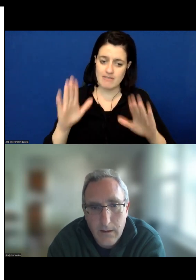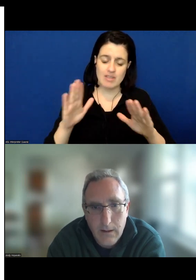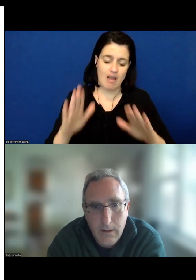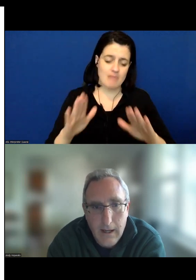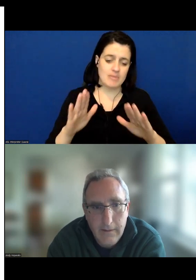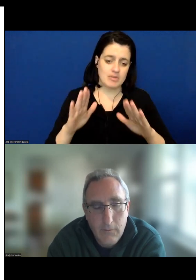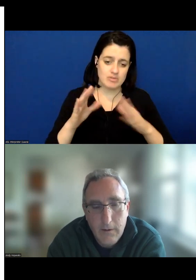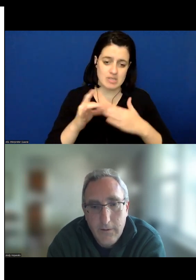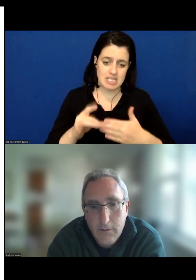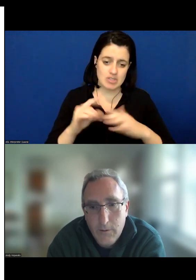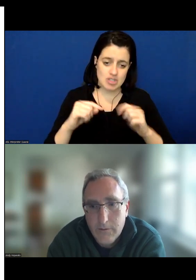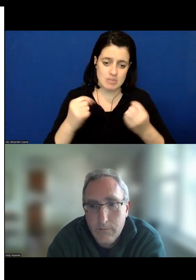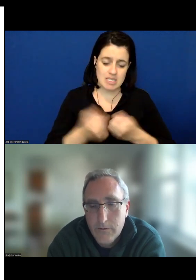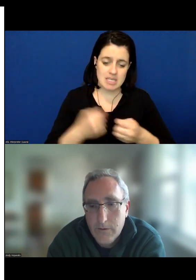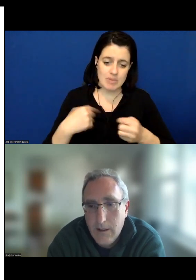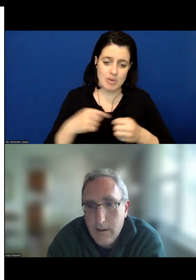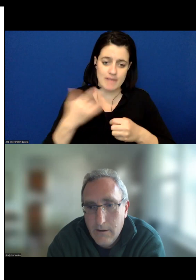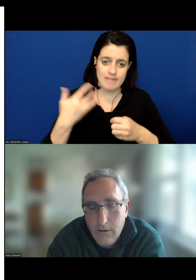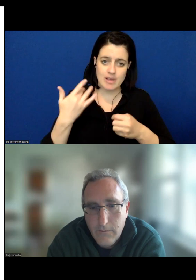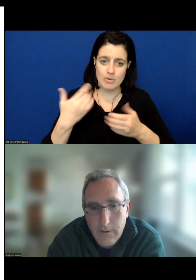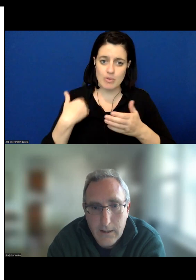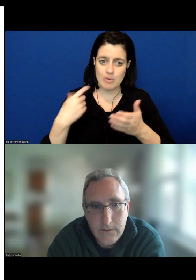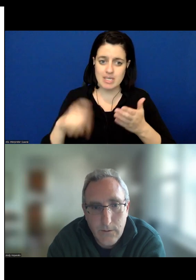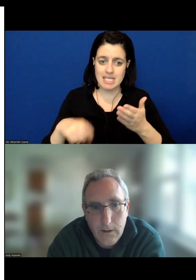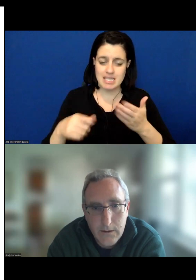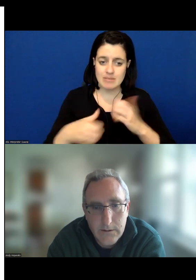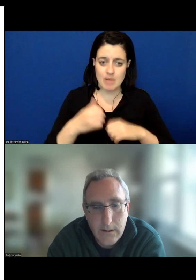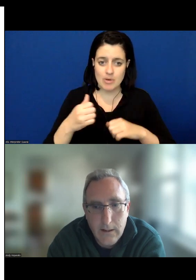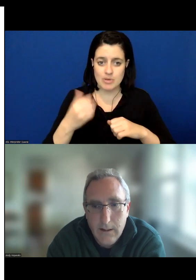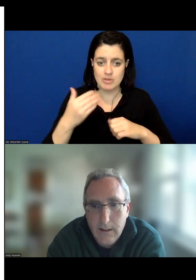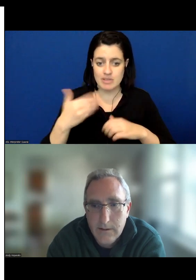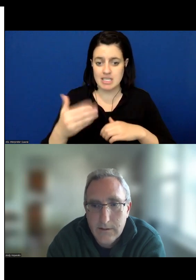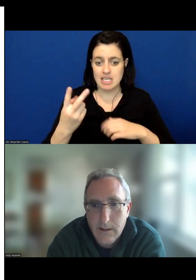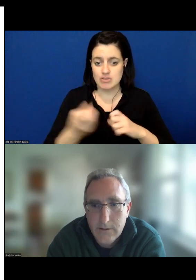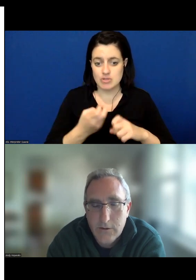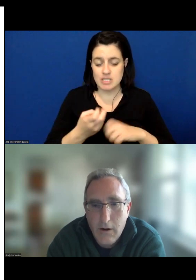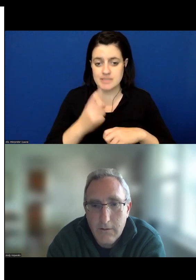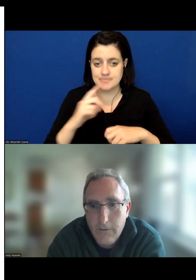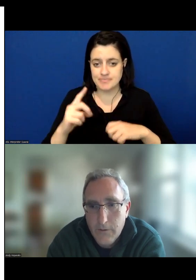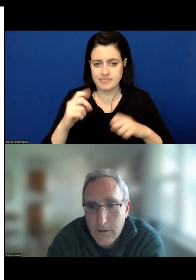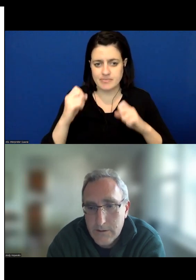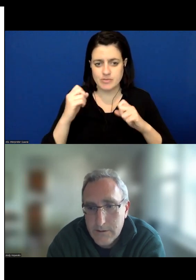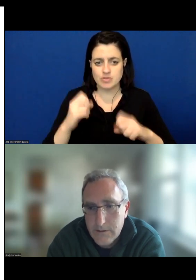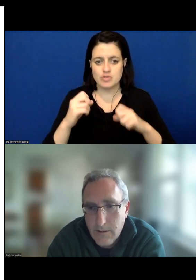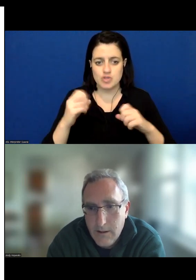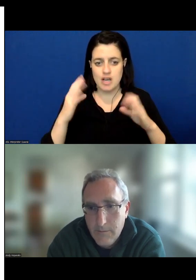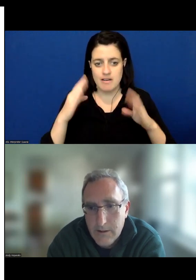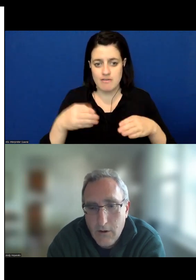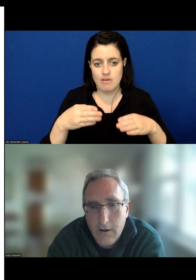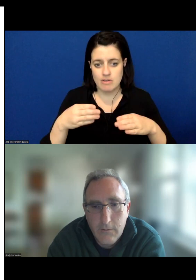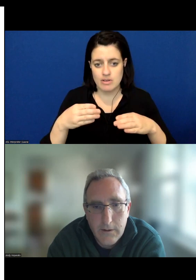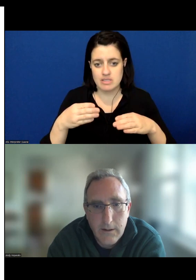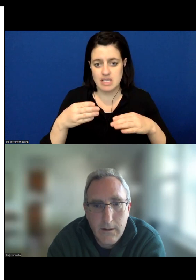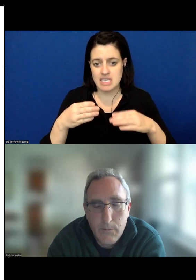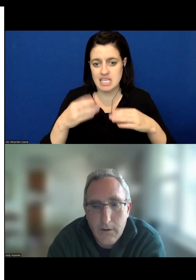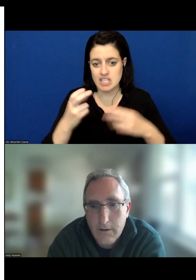team. And that we feel what's most needed over the next 2 years is a strong focus. It's